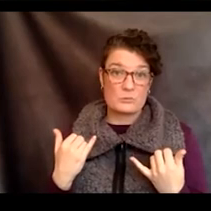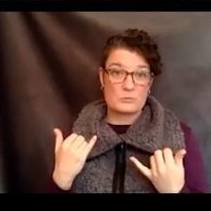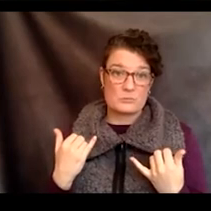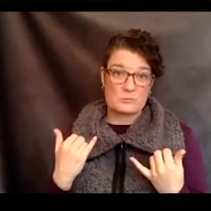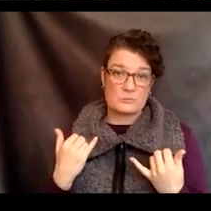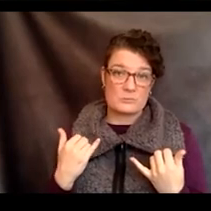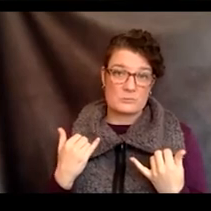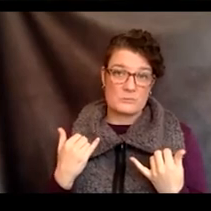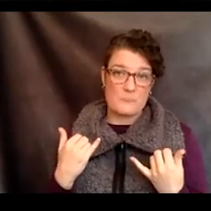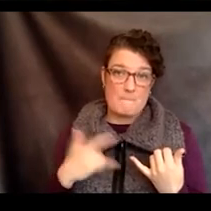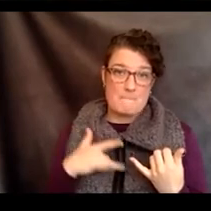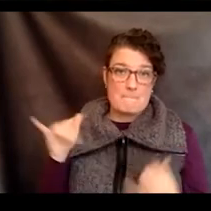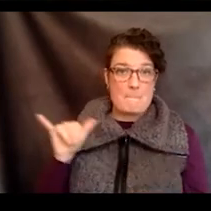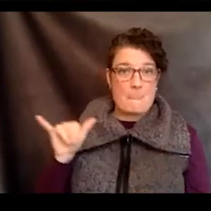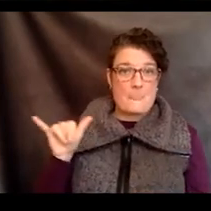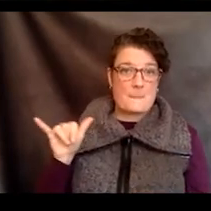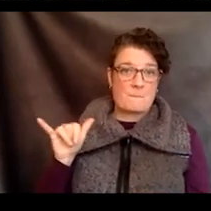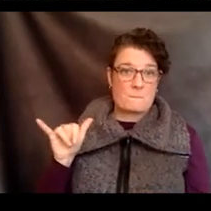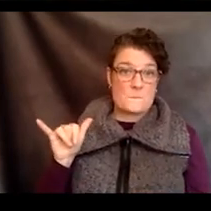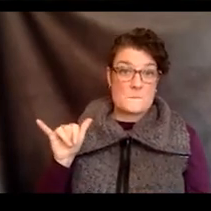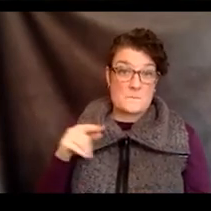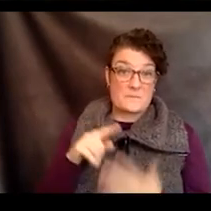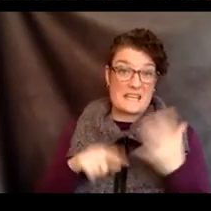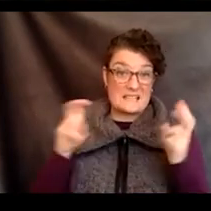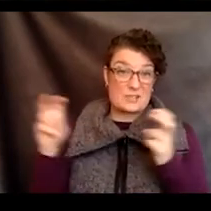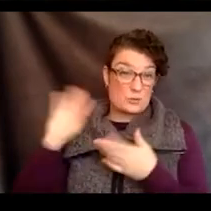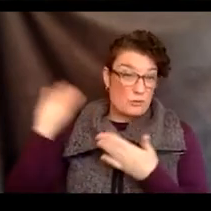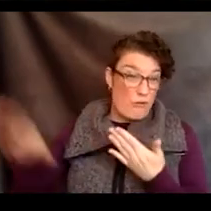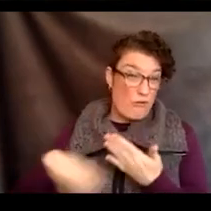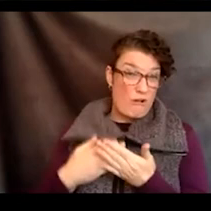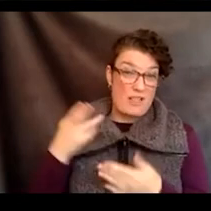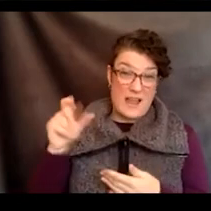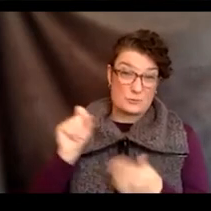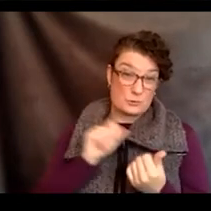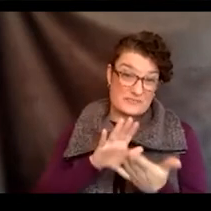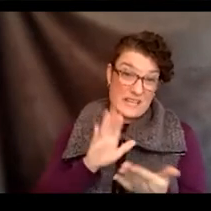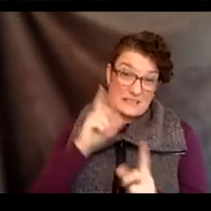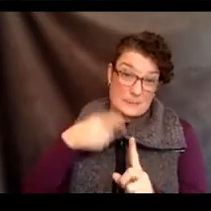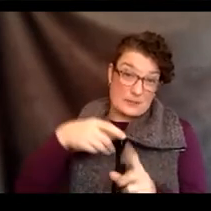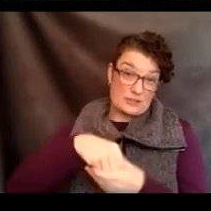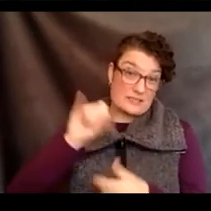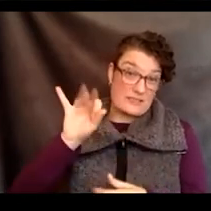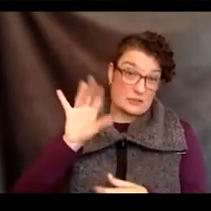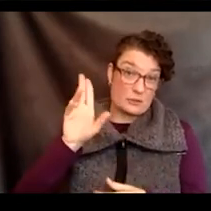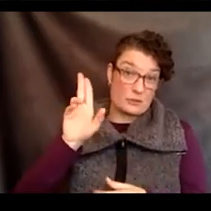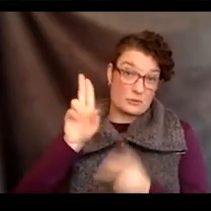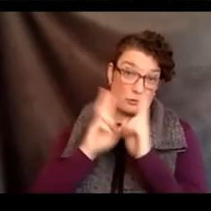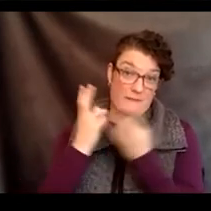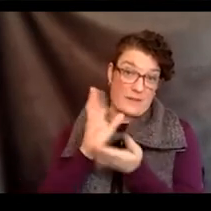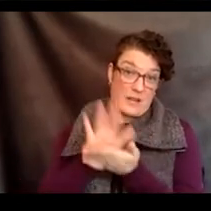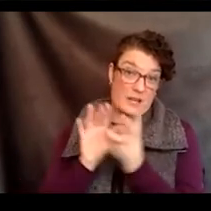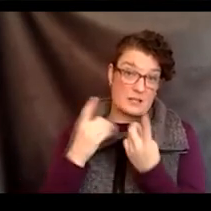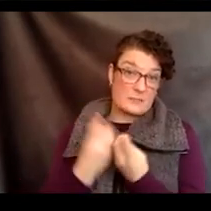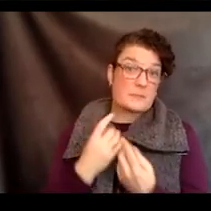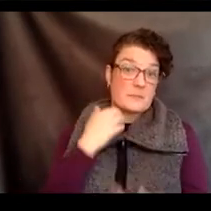it's really, these are issues that all high schools face, actually, and especially in San Francisco Unified. And I, you